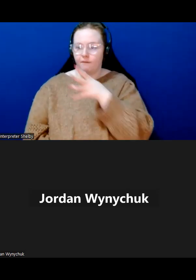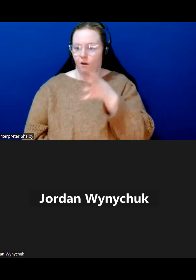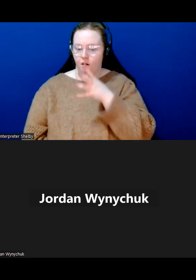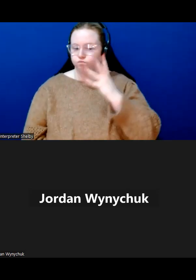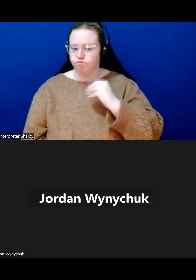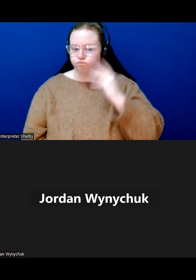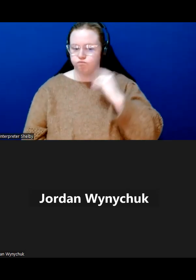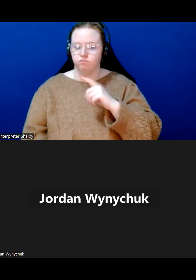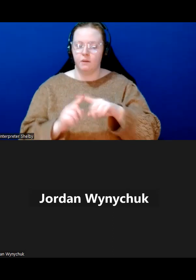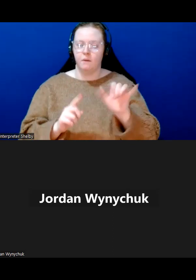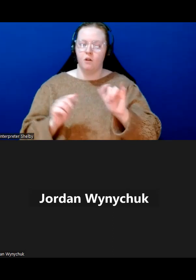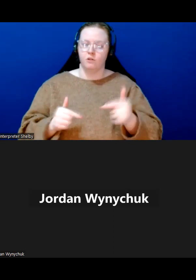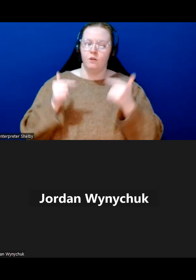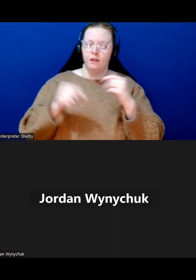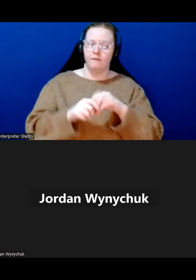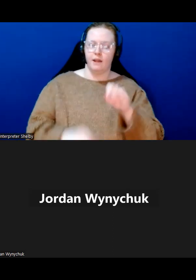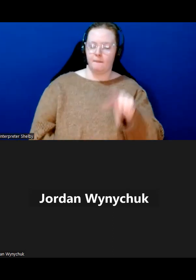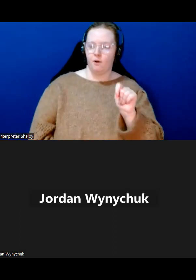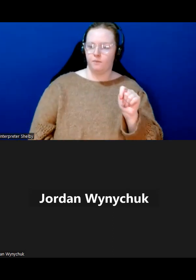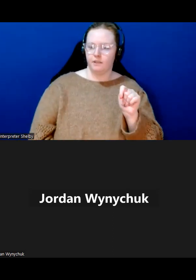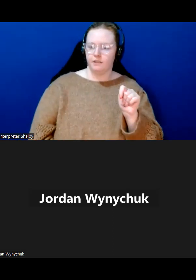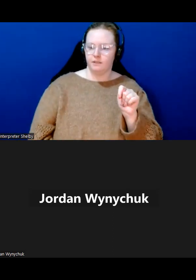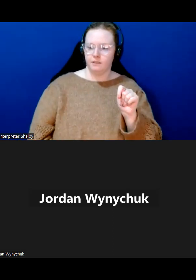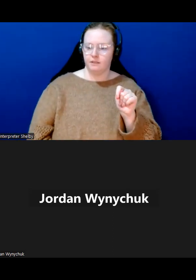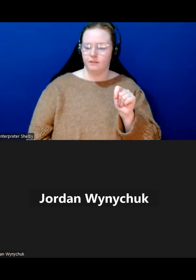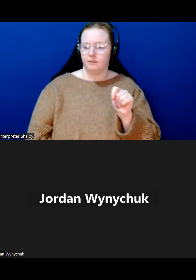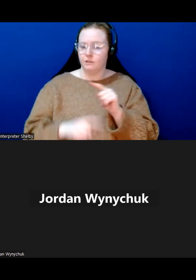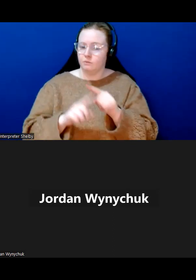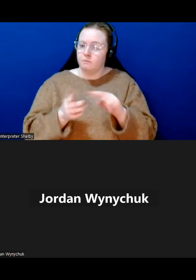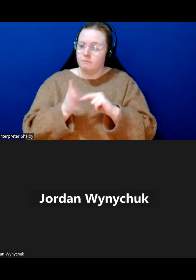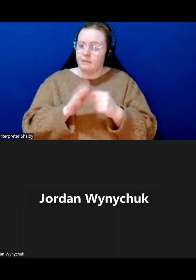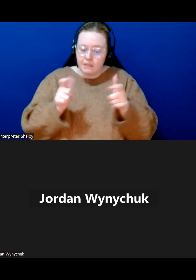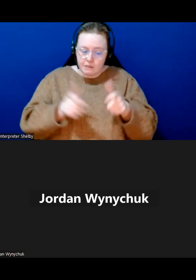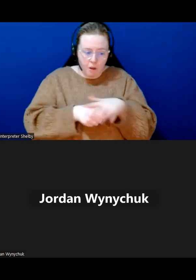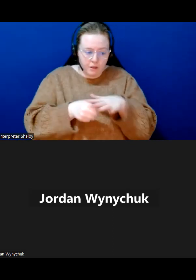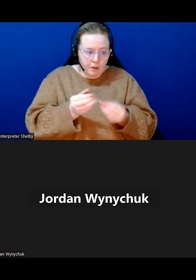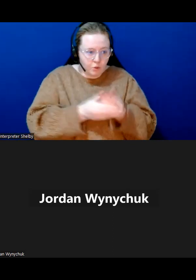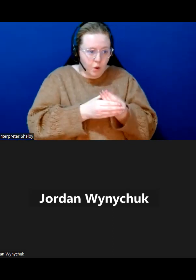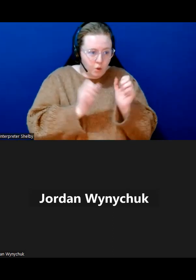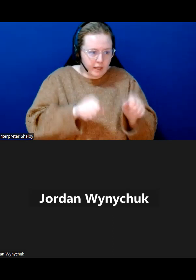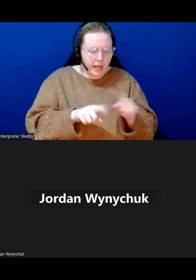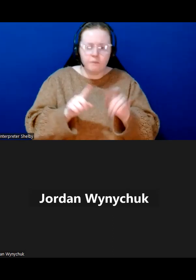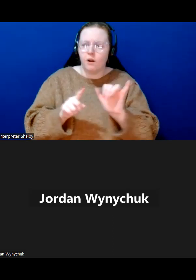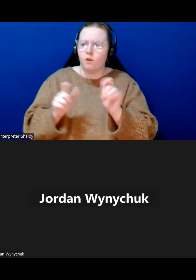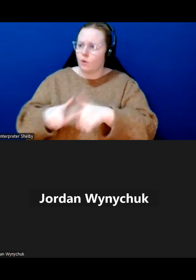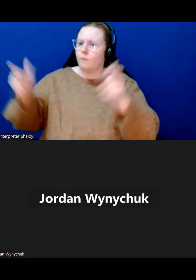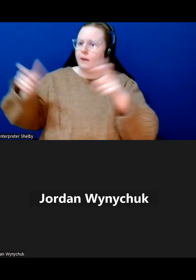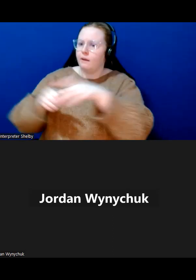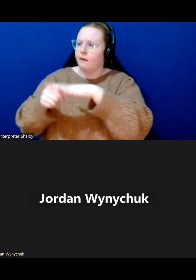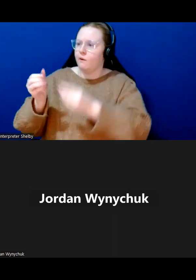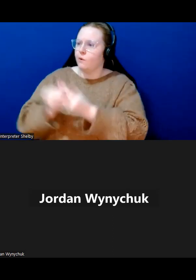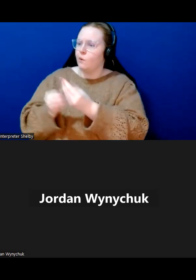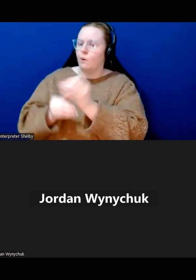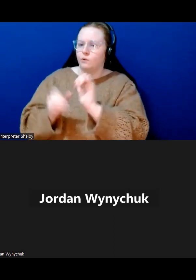a apartment liver, so I am quite well versed in small space growing as well as growing in larger spaces. So we are going to go over all of